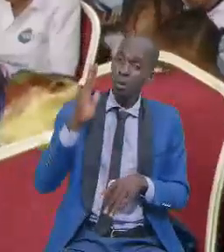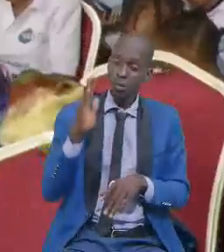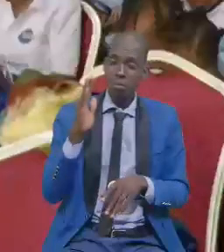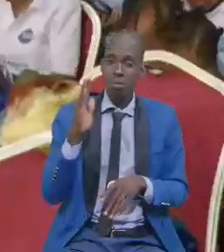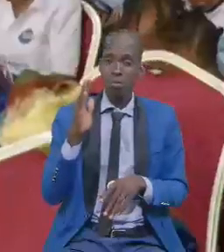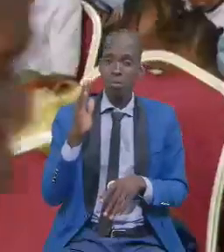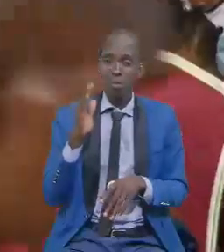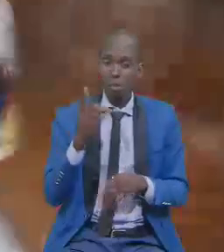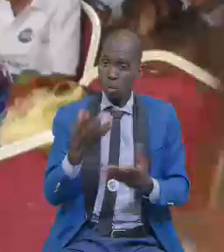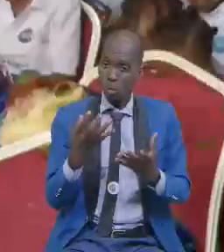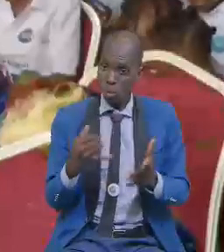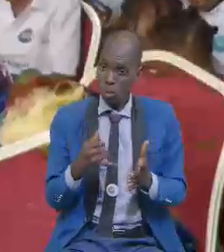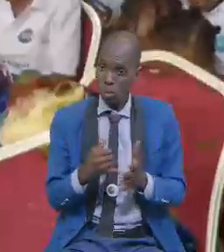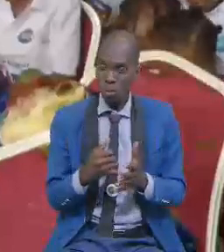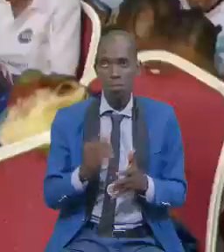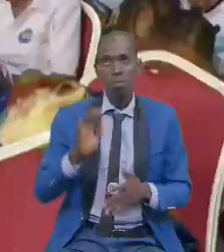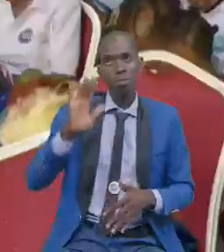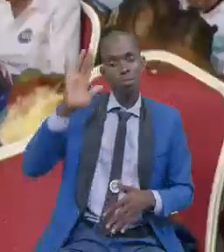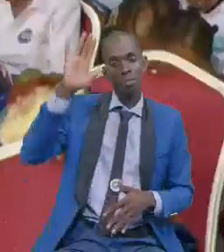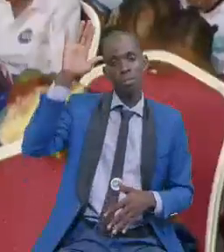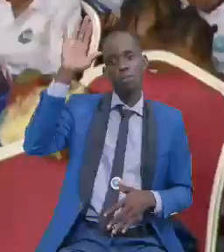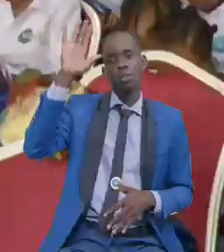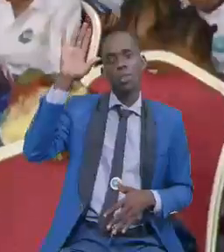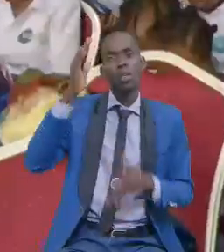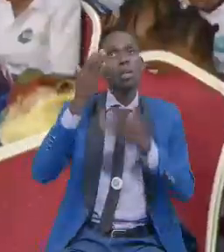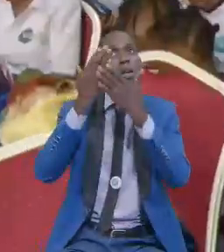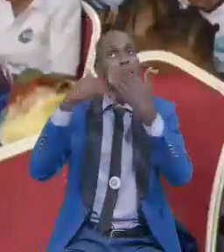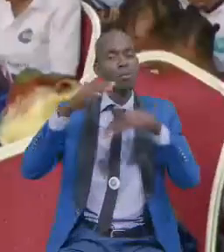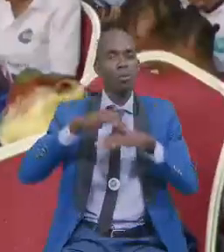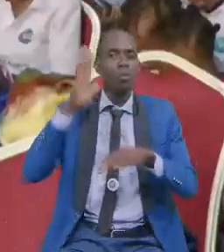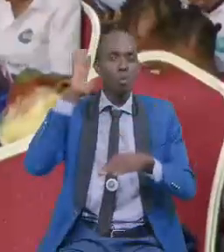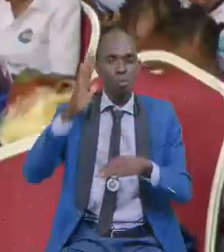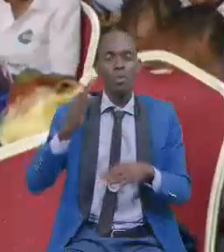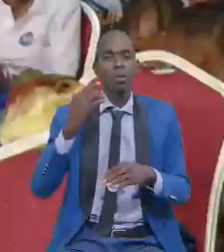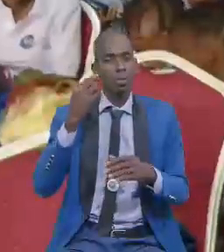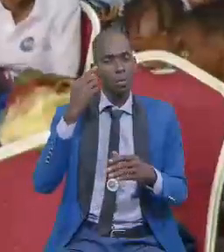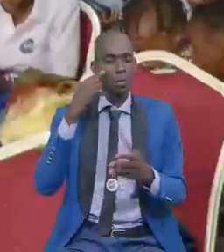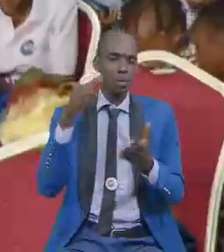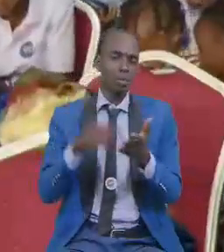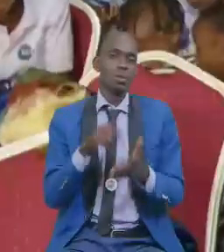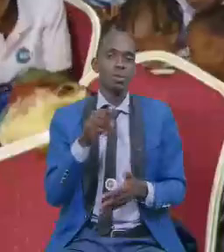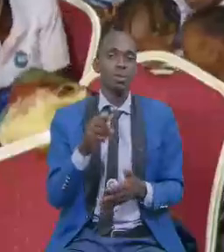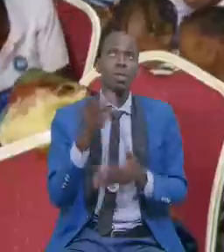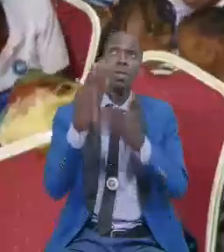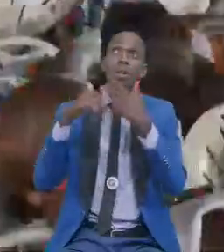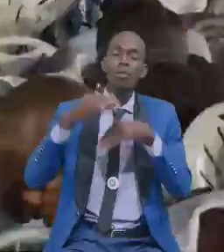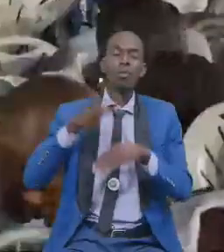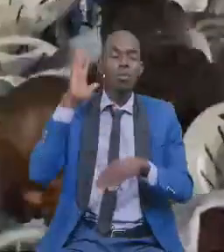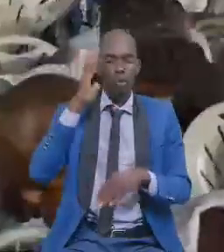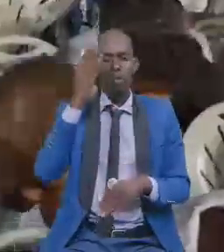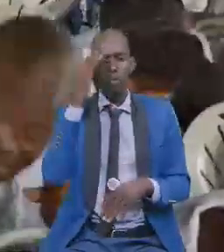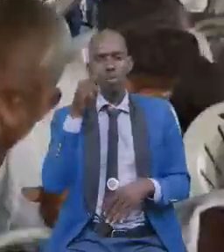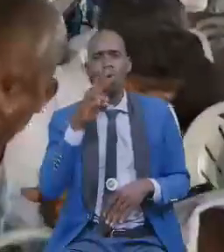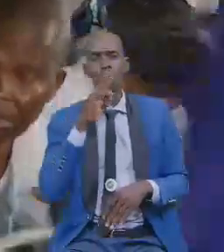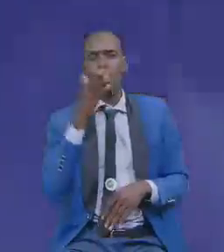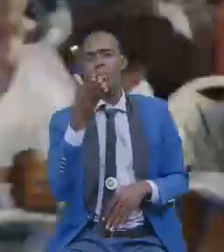Where are you? Raise up your hand there. Heaven will recognize you. Heaven will know that you are there.